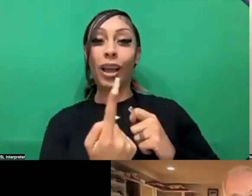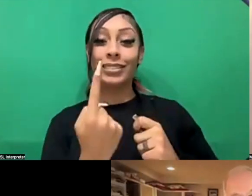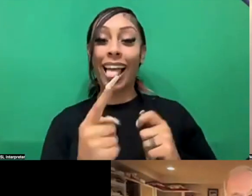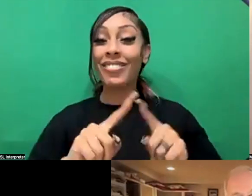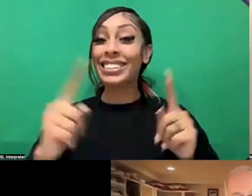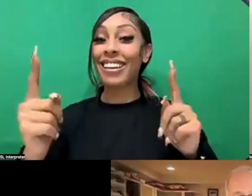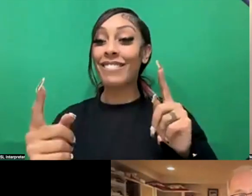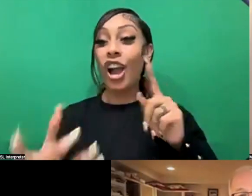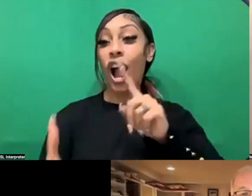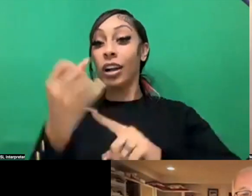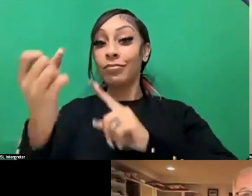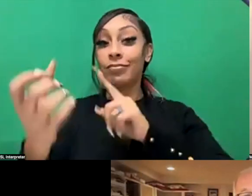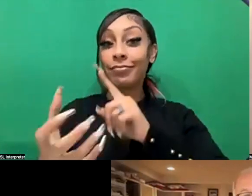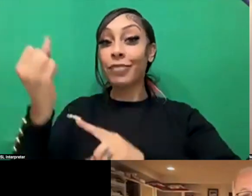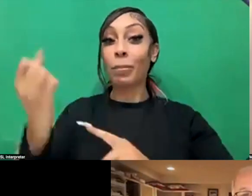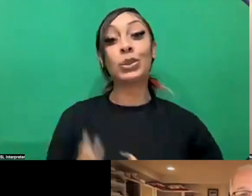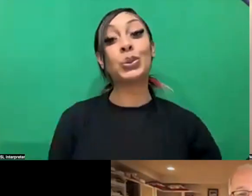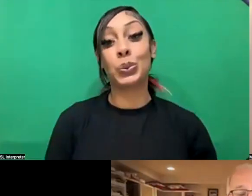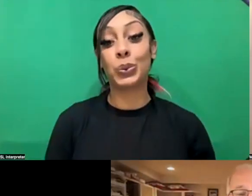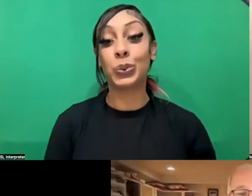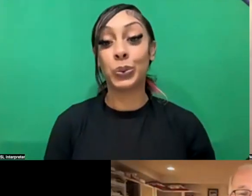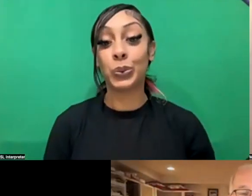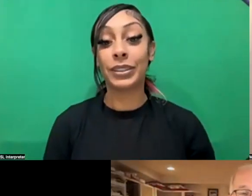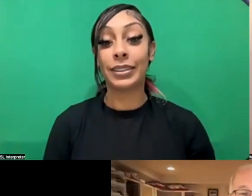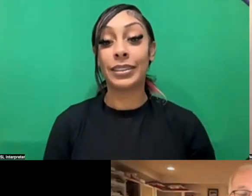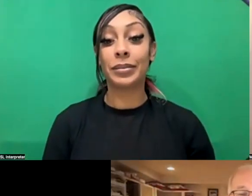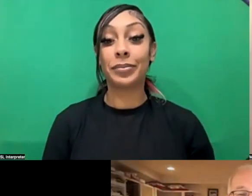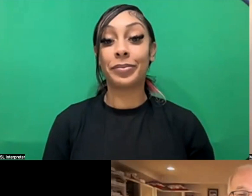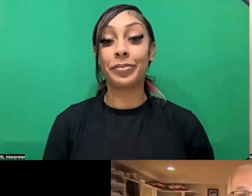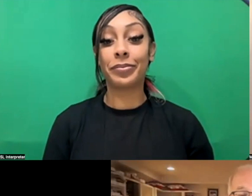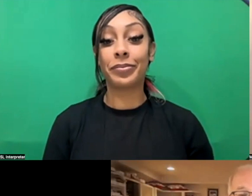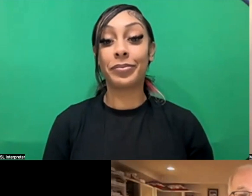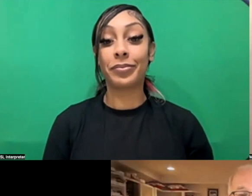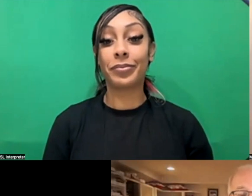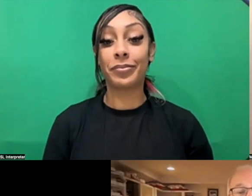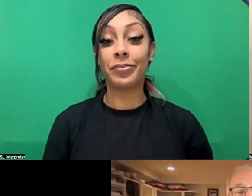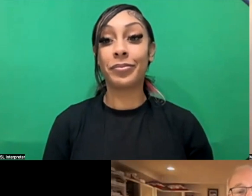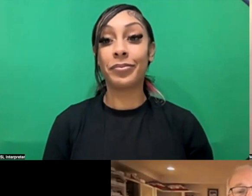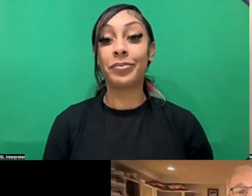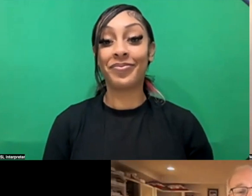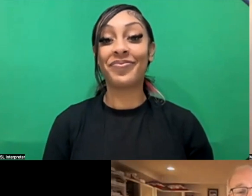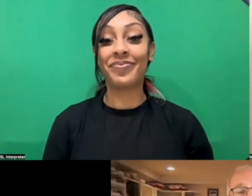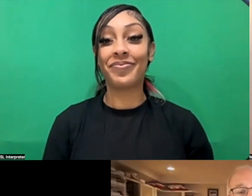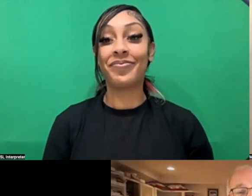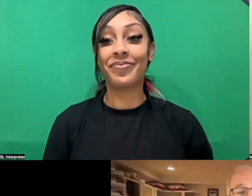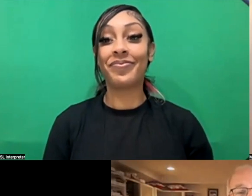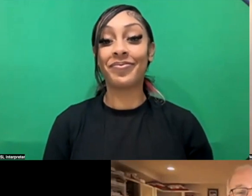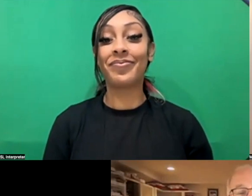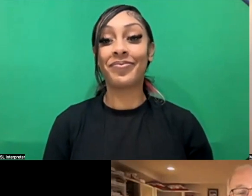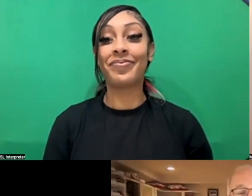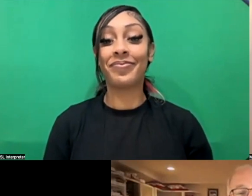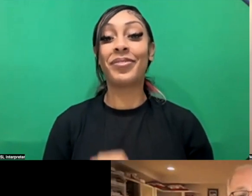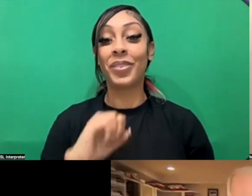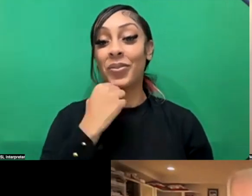Yeah, that's interesting. And then we're gonna talk about the MPC just a